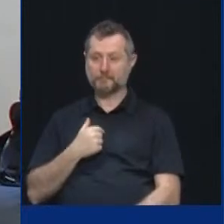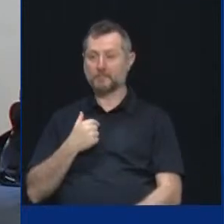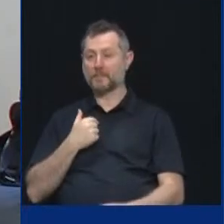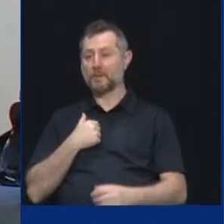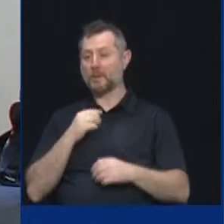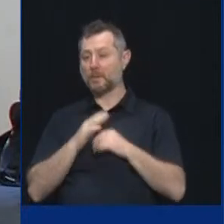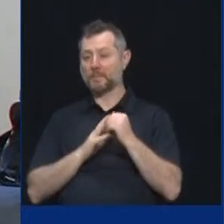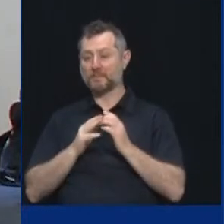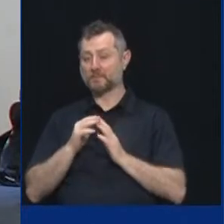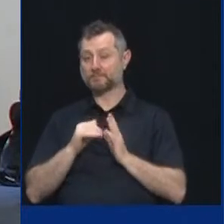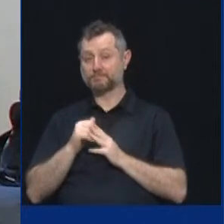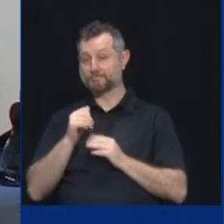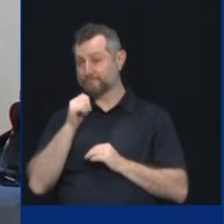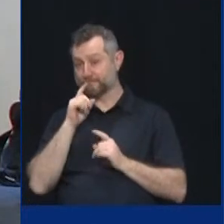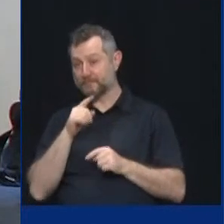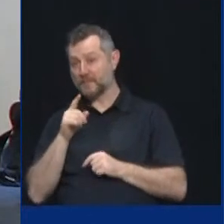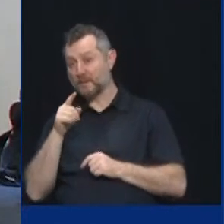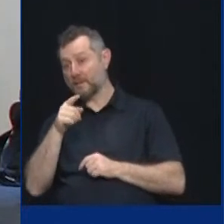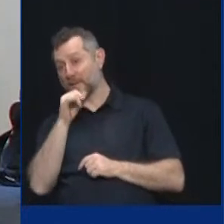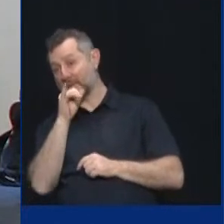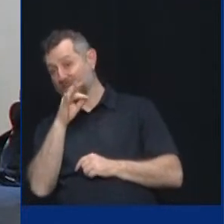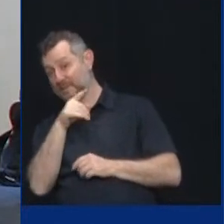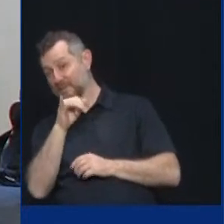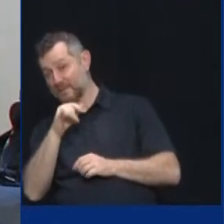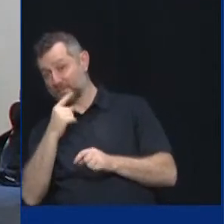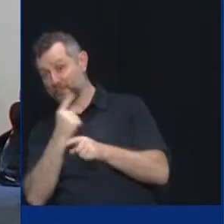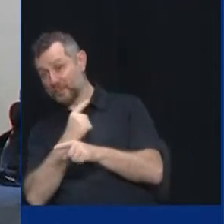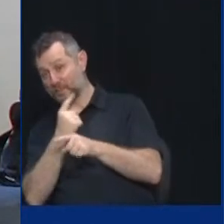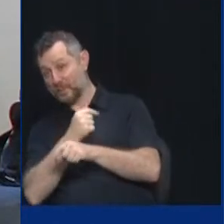it fair to blame the parole system for some of the problems in the city?